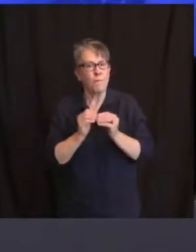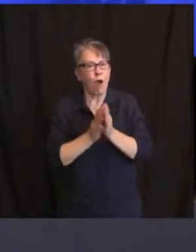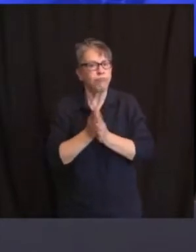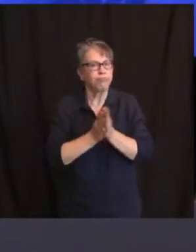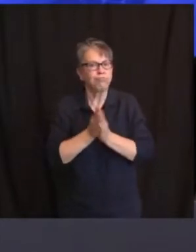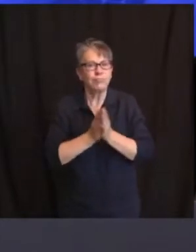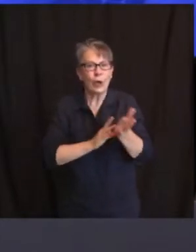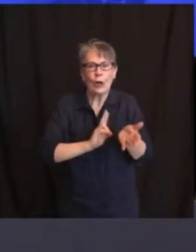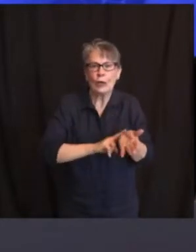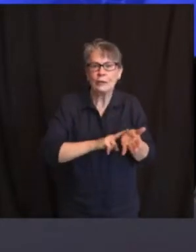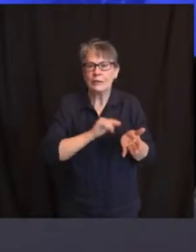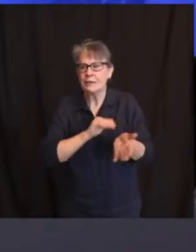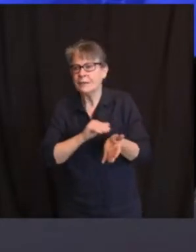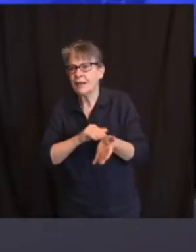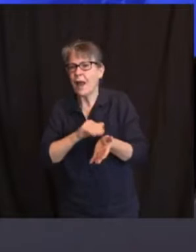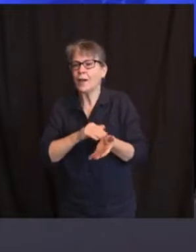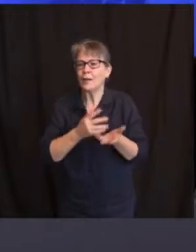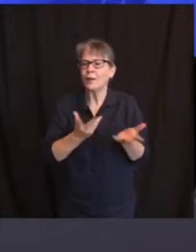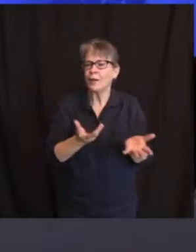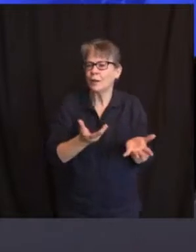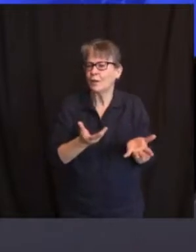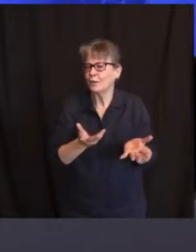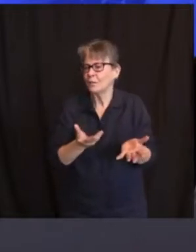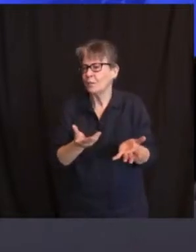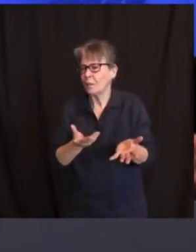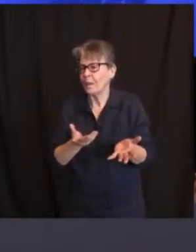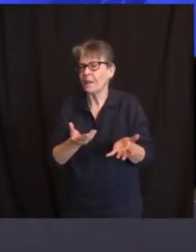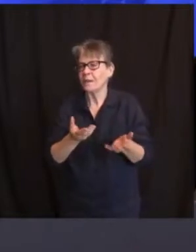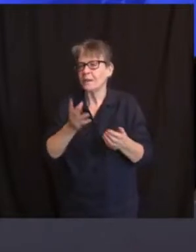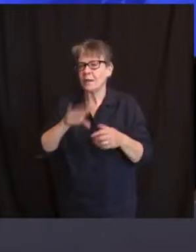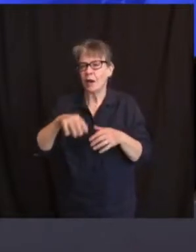to support our country. I'm hoping that's the case